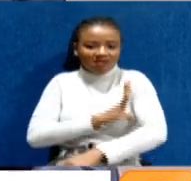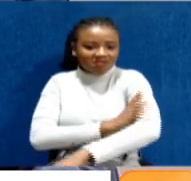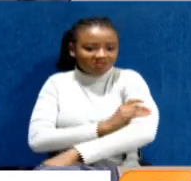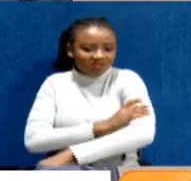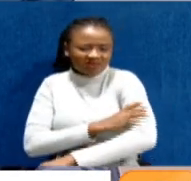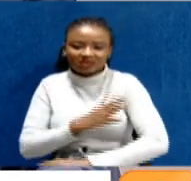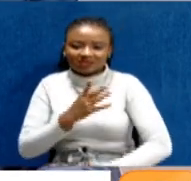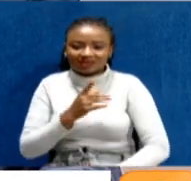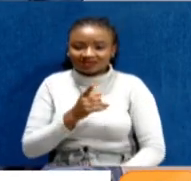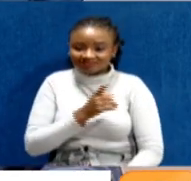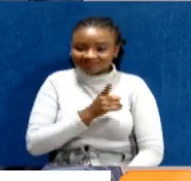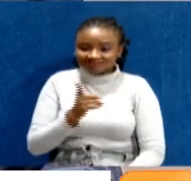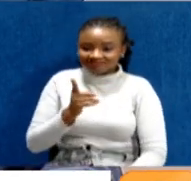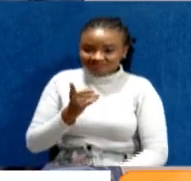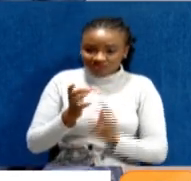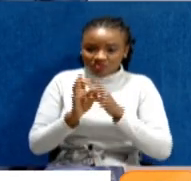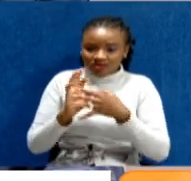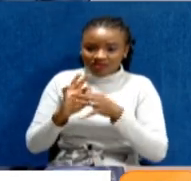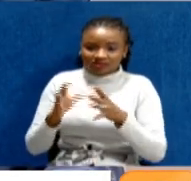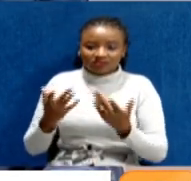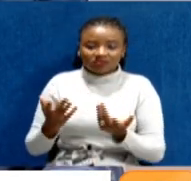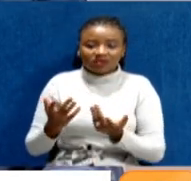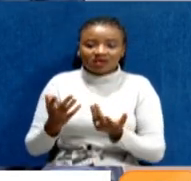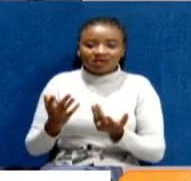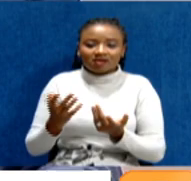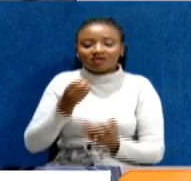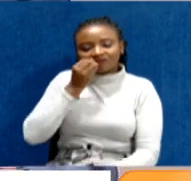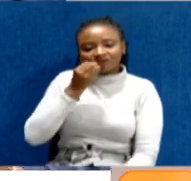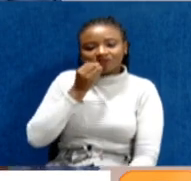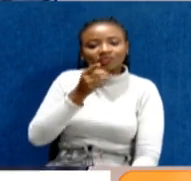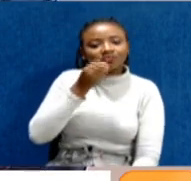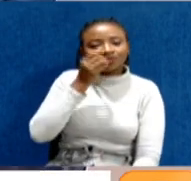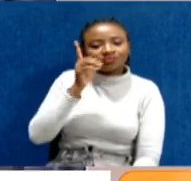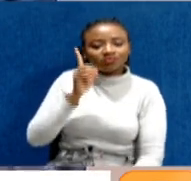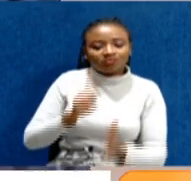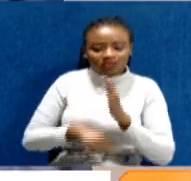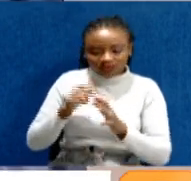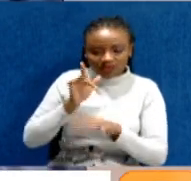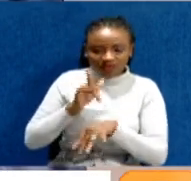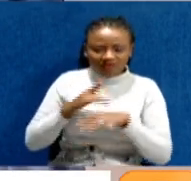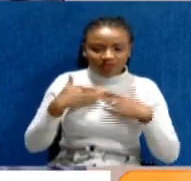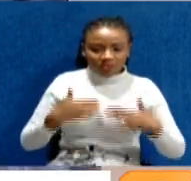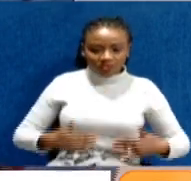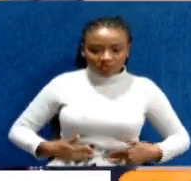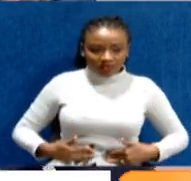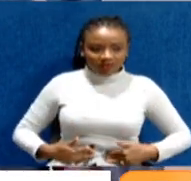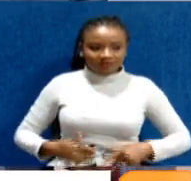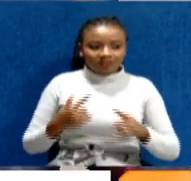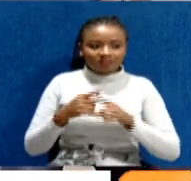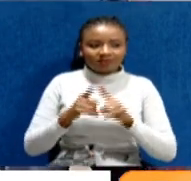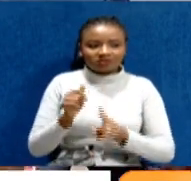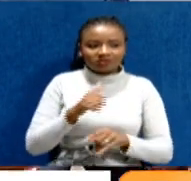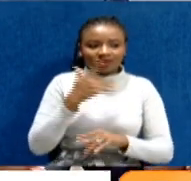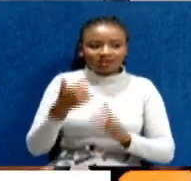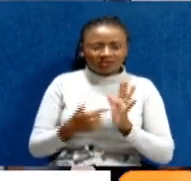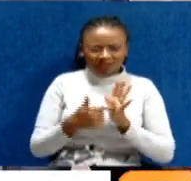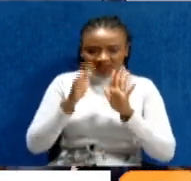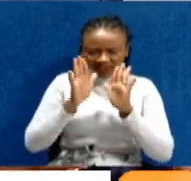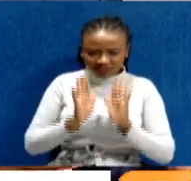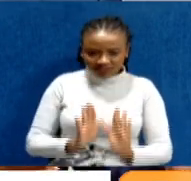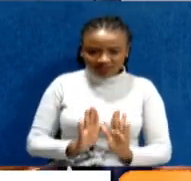others, they are very much related to the diets that people eat. And the best source to yeah. give us the diets that we